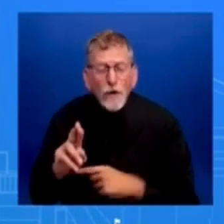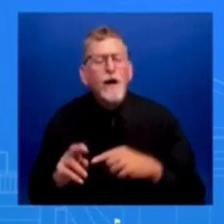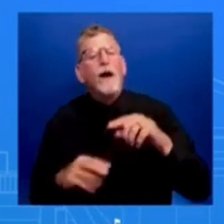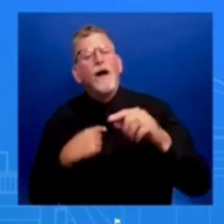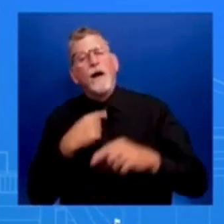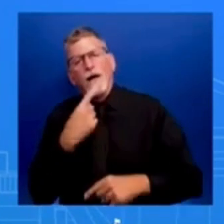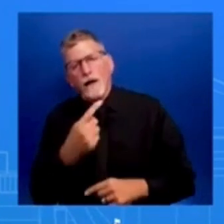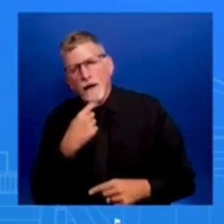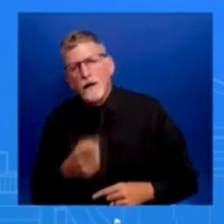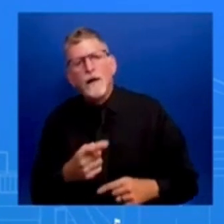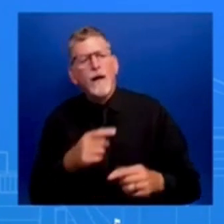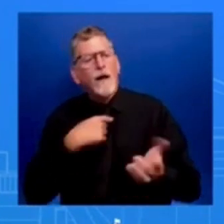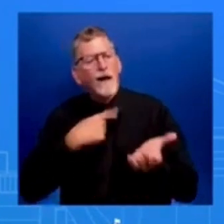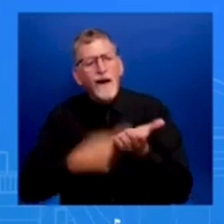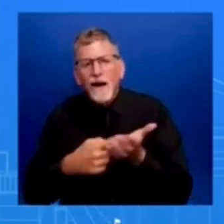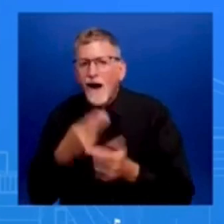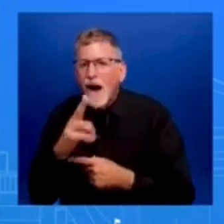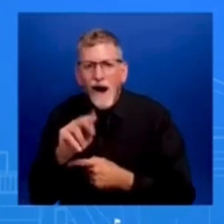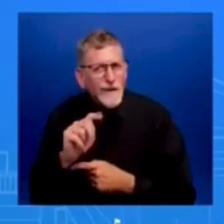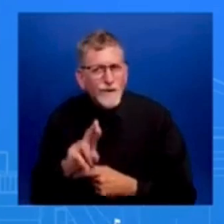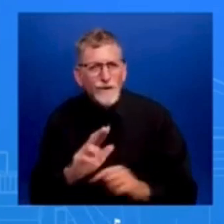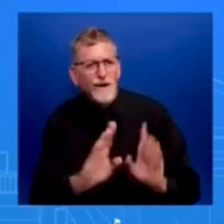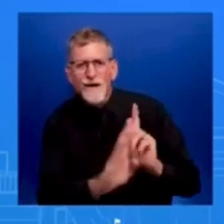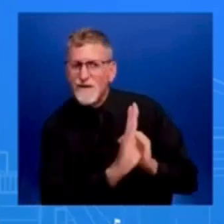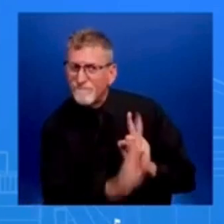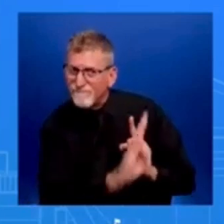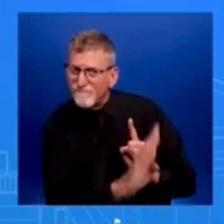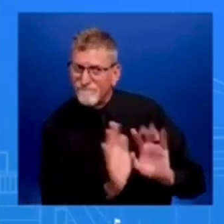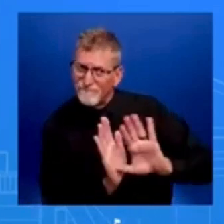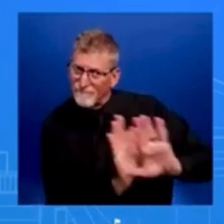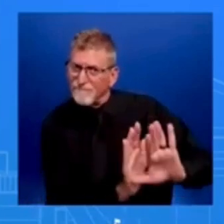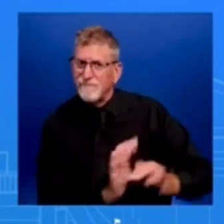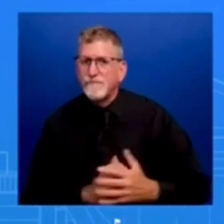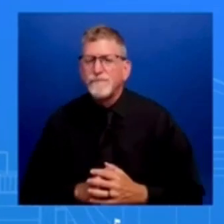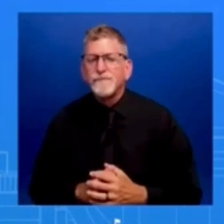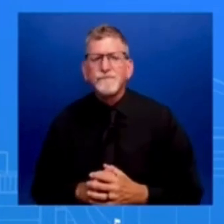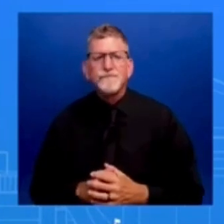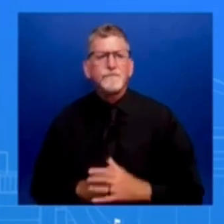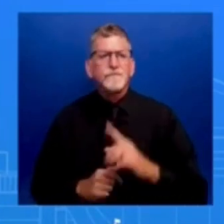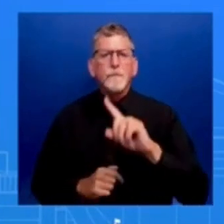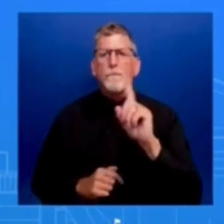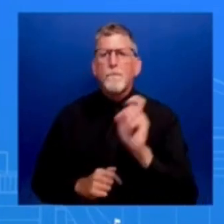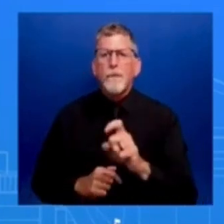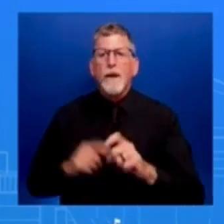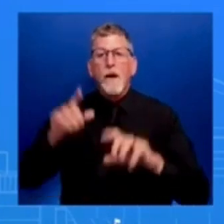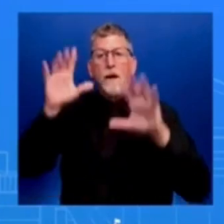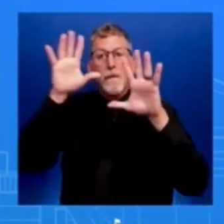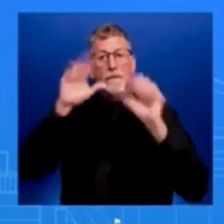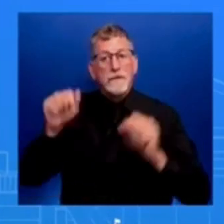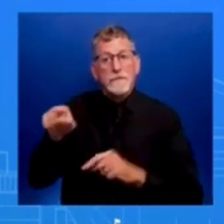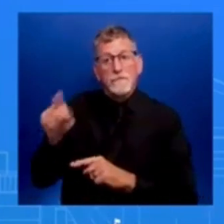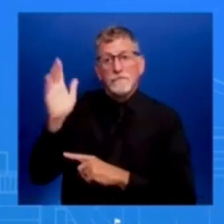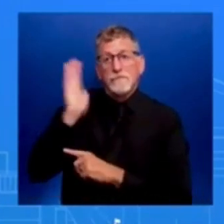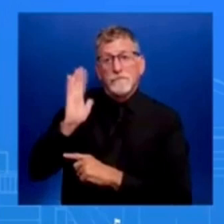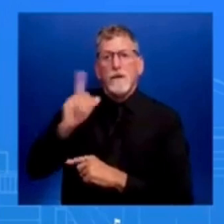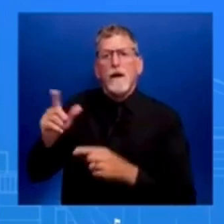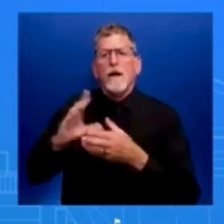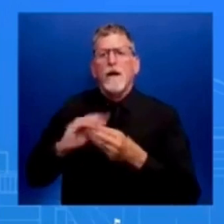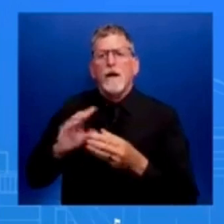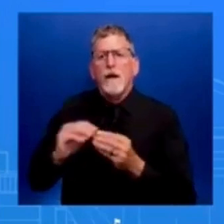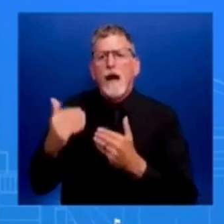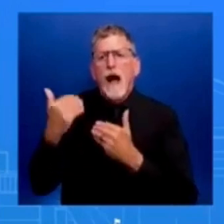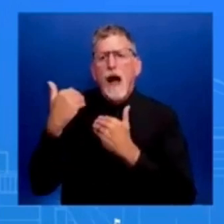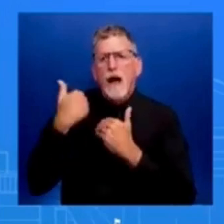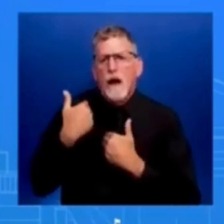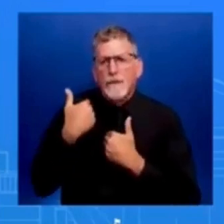December 2021, President Biden told ABC's David Muir that accountability is necessary for the January 6th insurrection at the Capitol, no